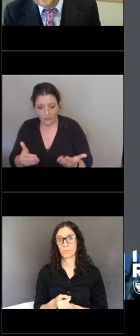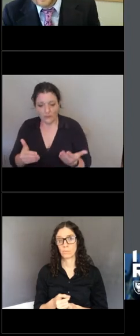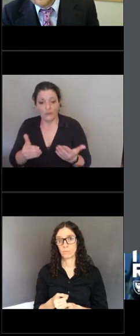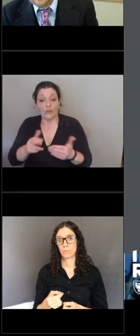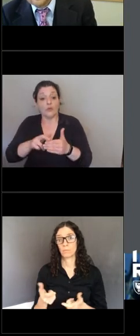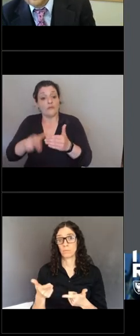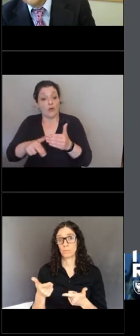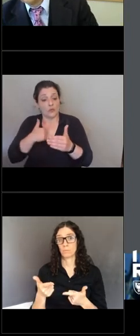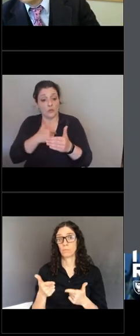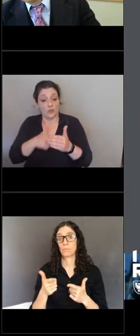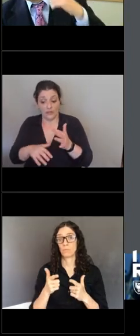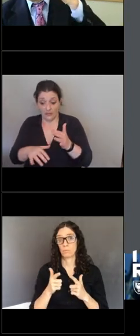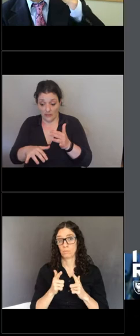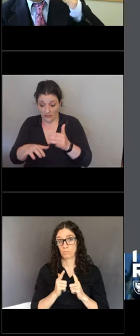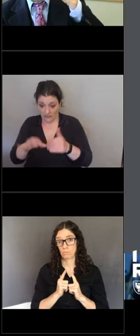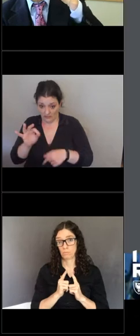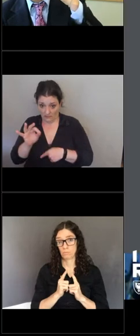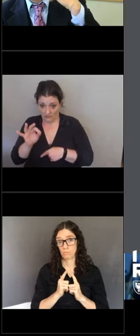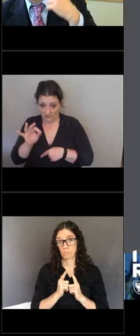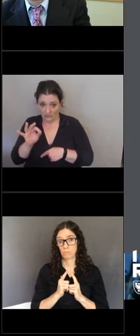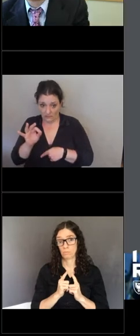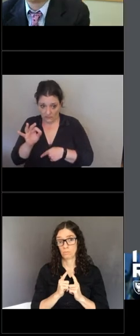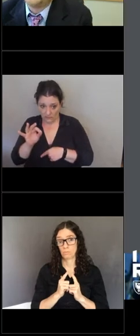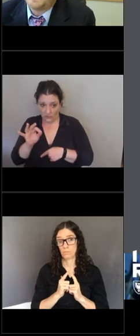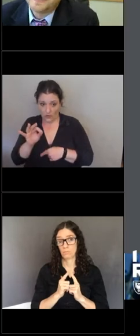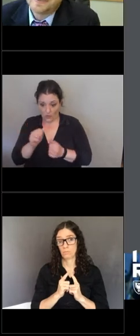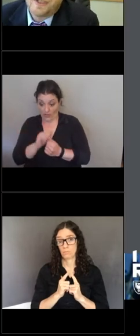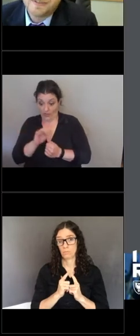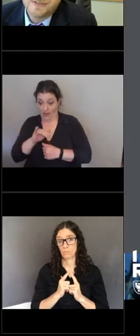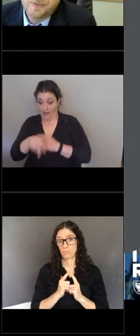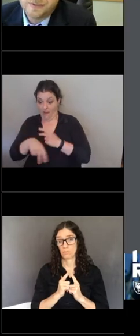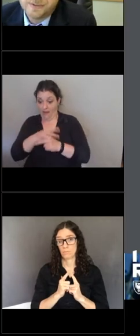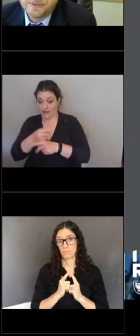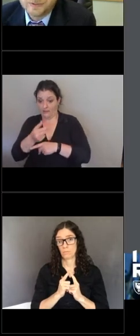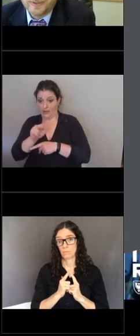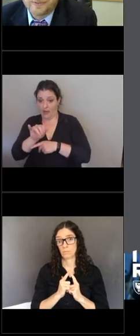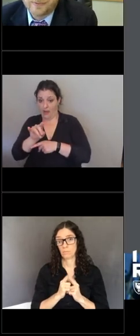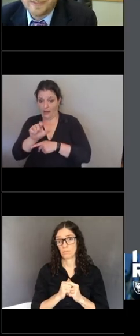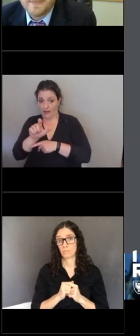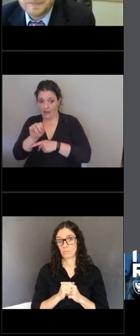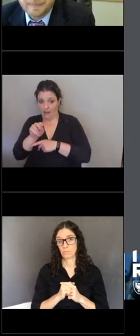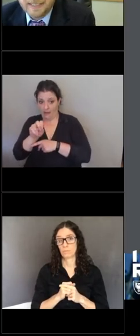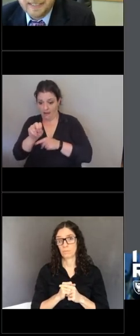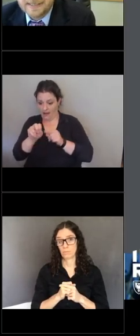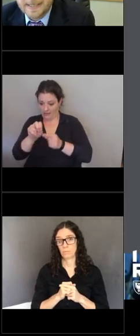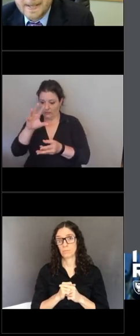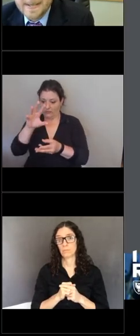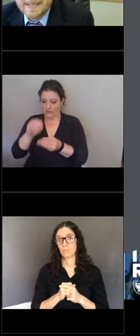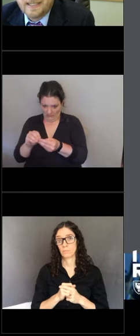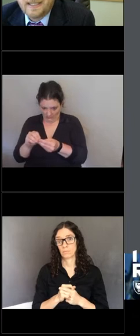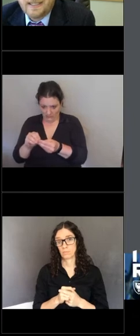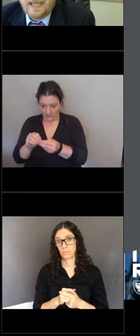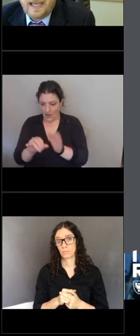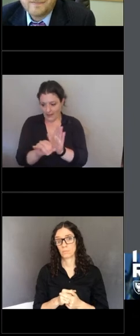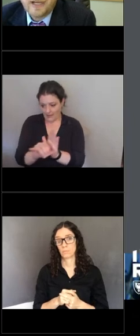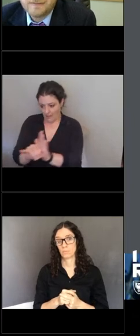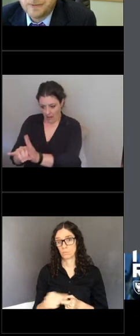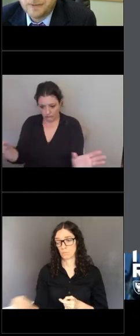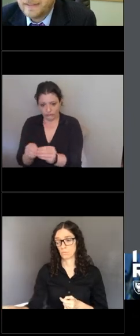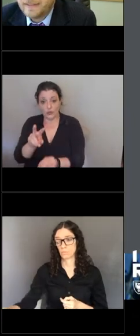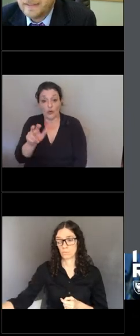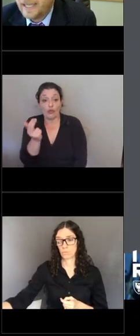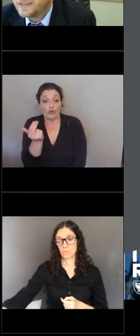with that kind of guideline was ultimately 213 actions across the 223 management plans.